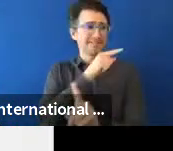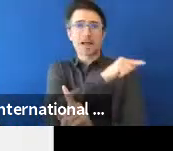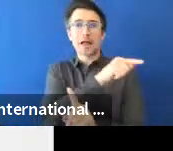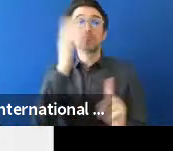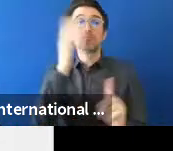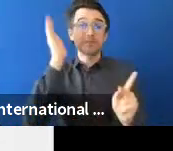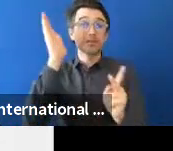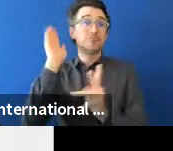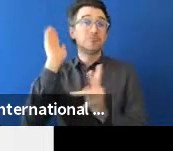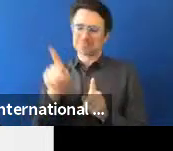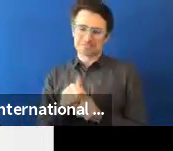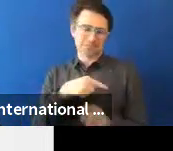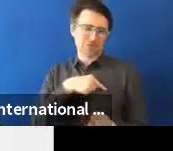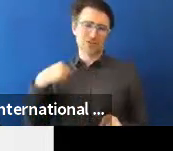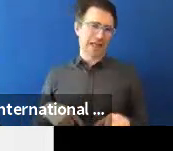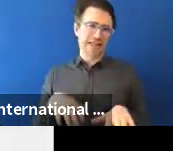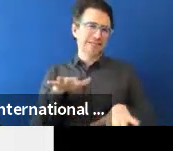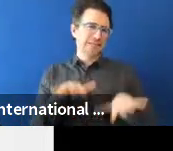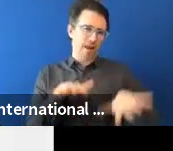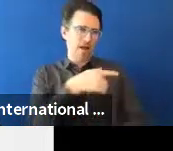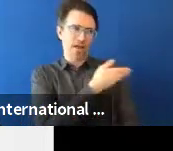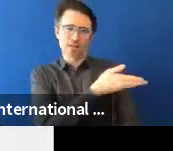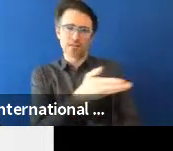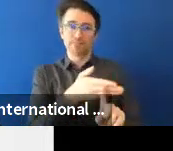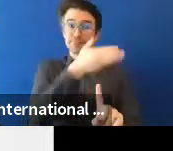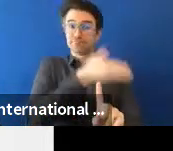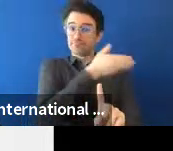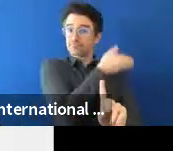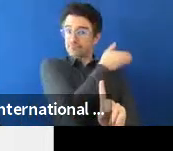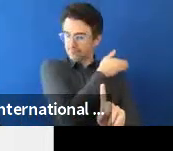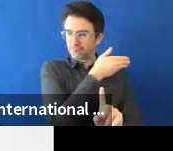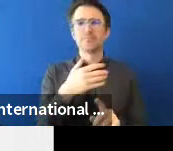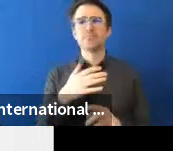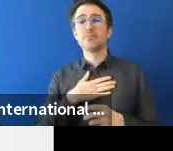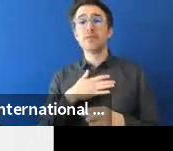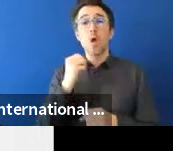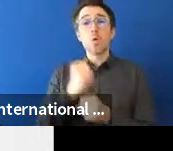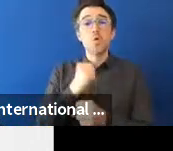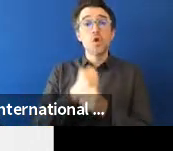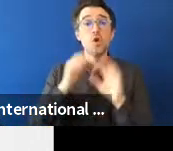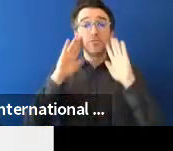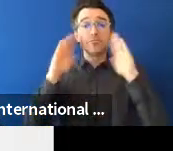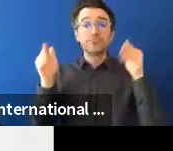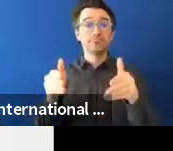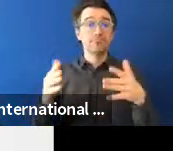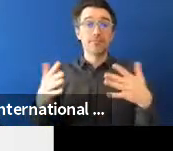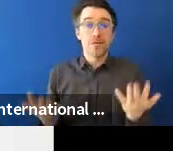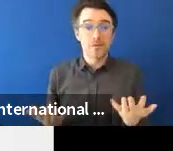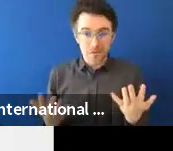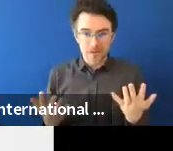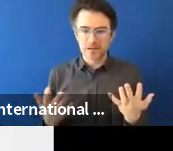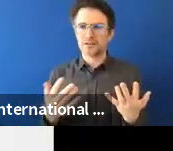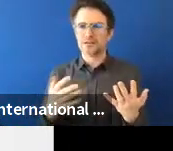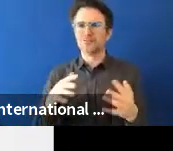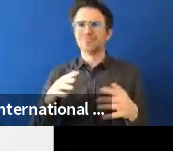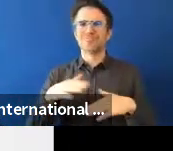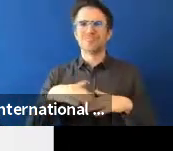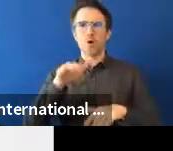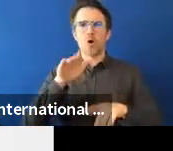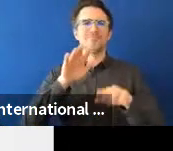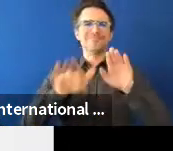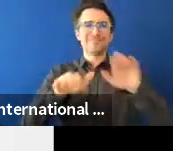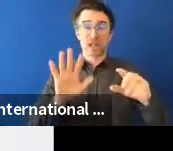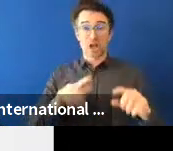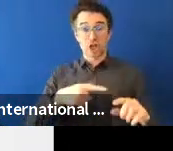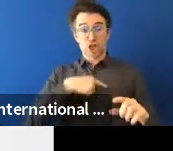experience is to launch sweeping special actions across country to address this issue while promoting